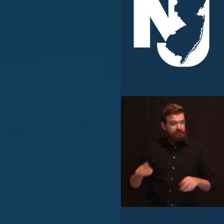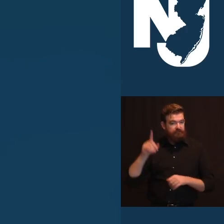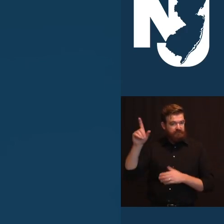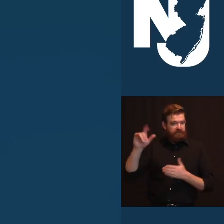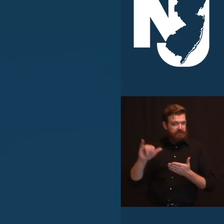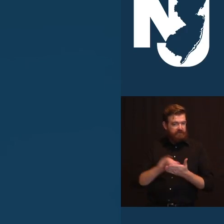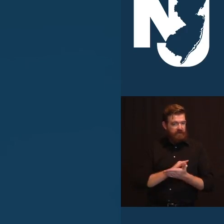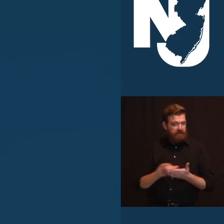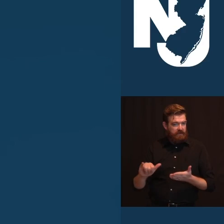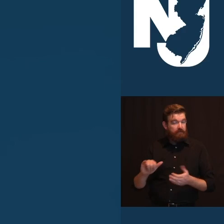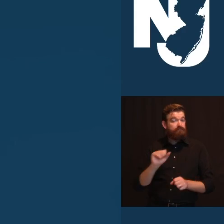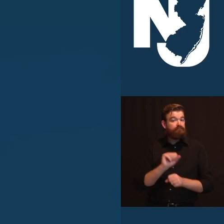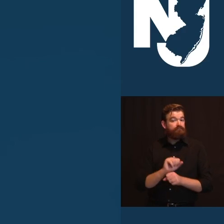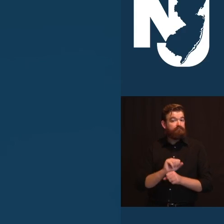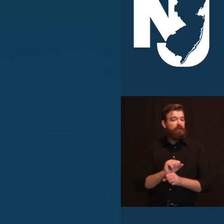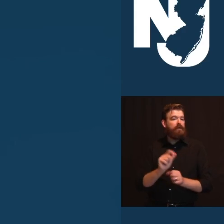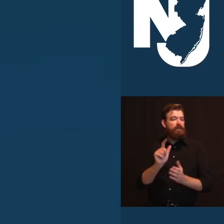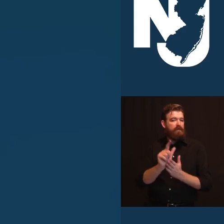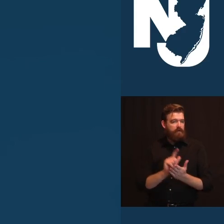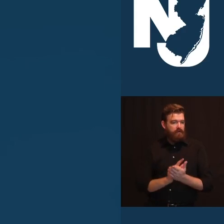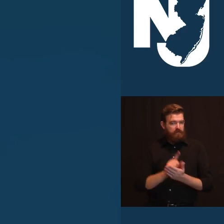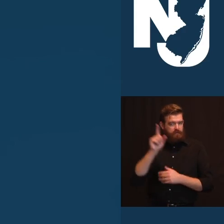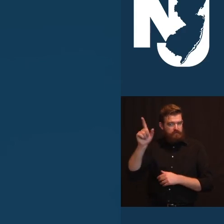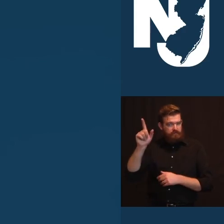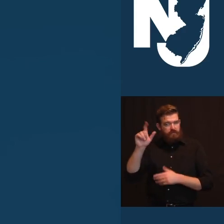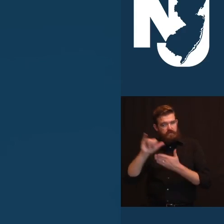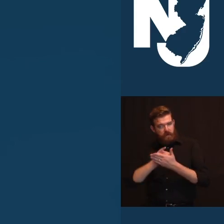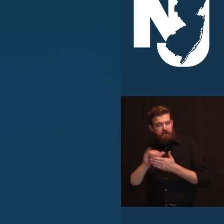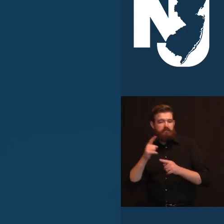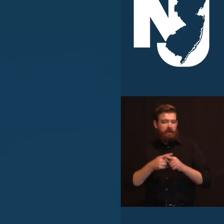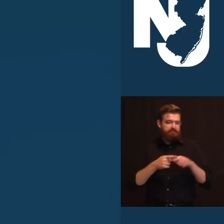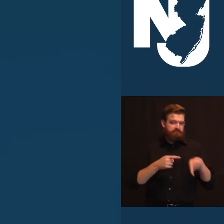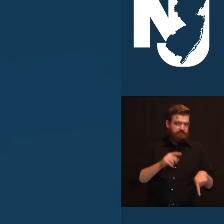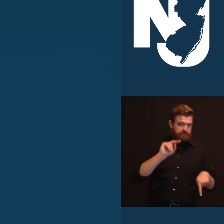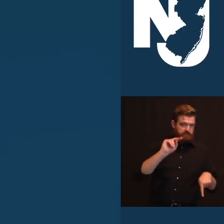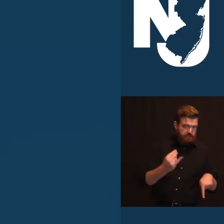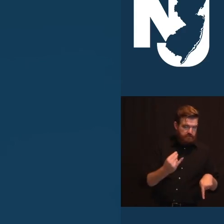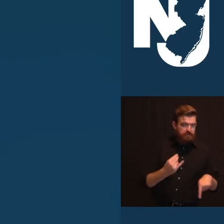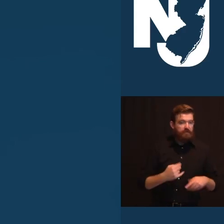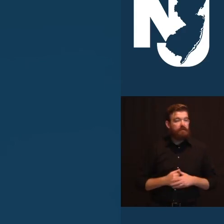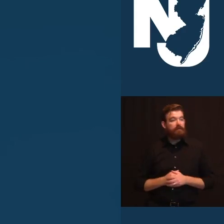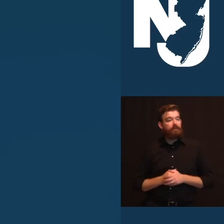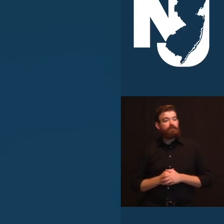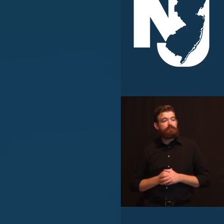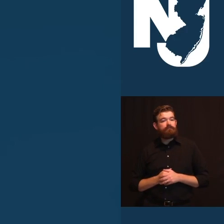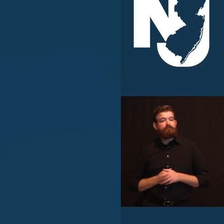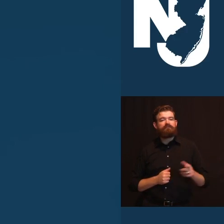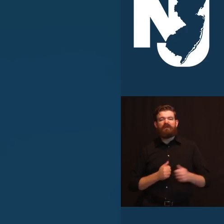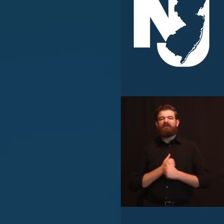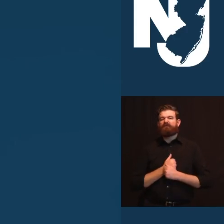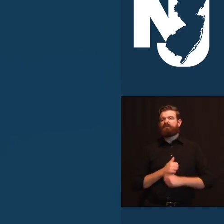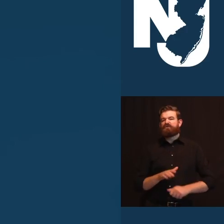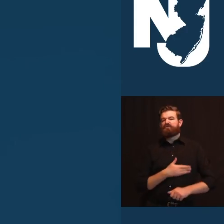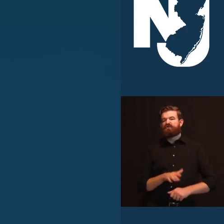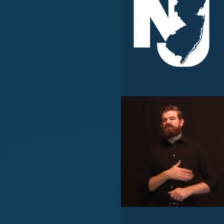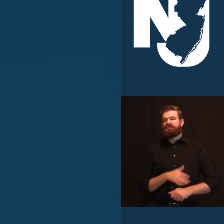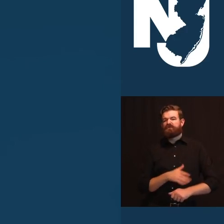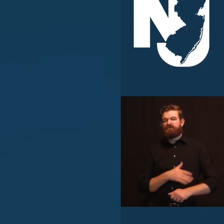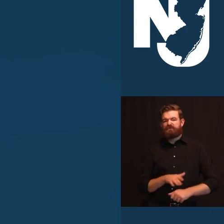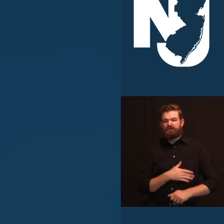York and in New Jersey. At home, Bill was a great music lover with an eclectic and extensive